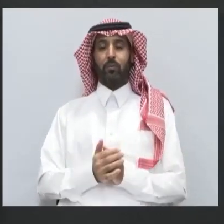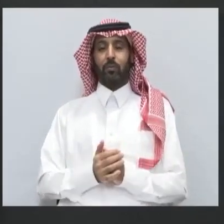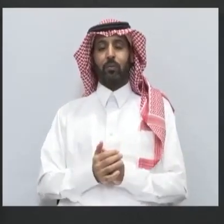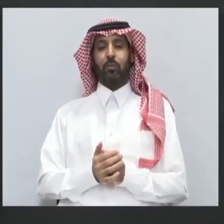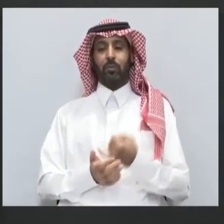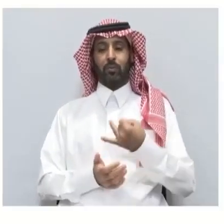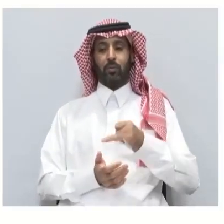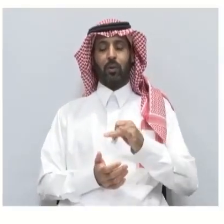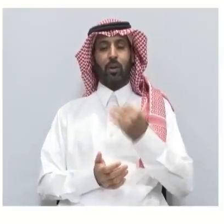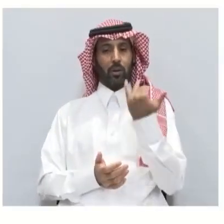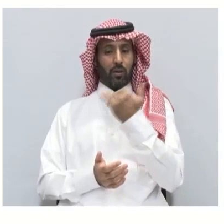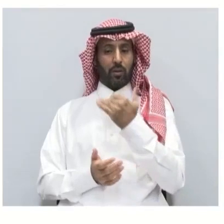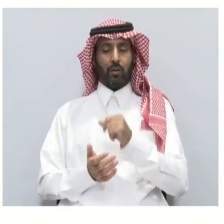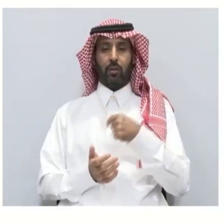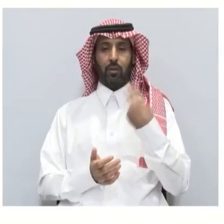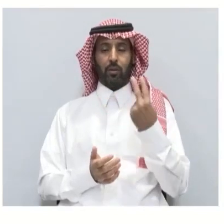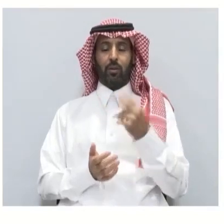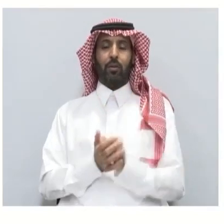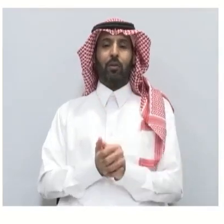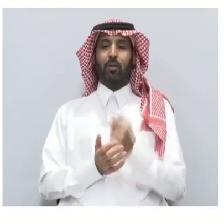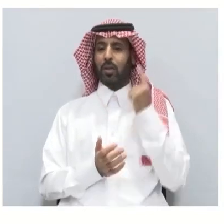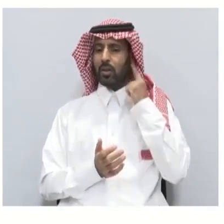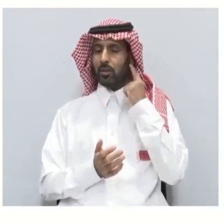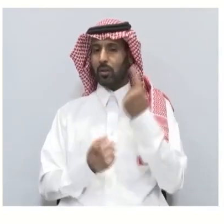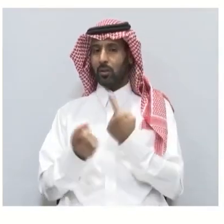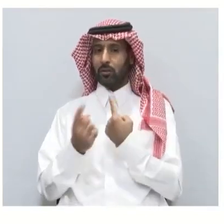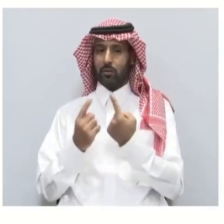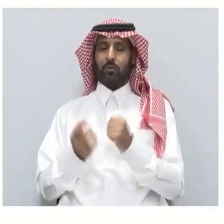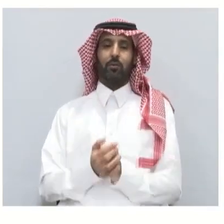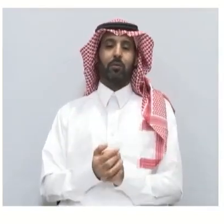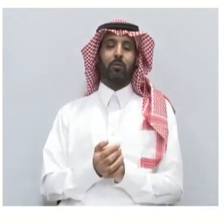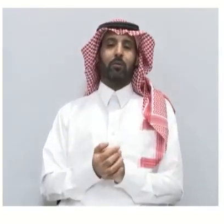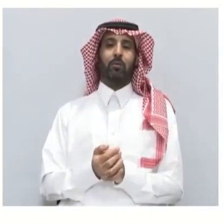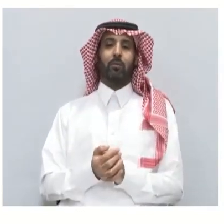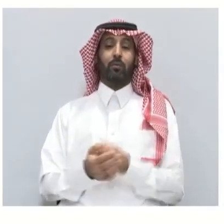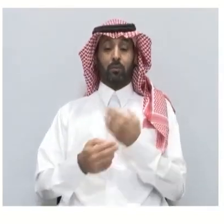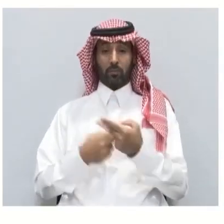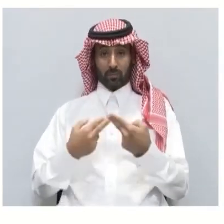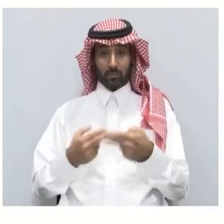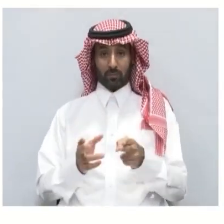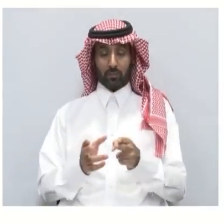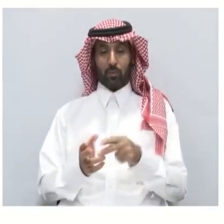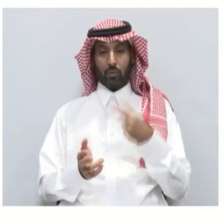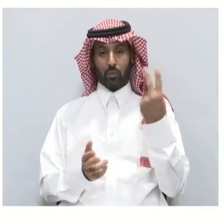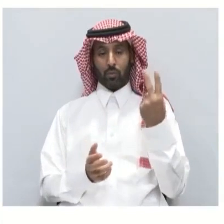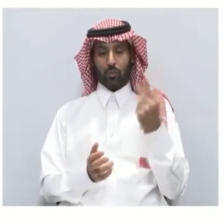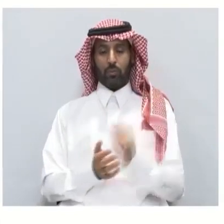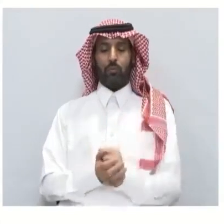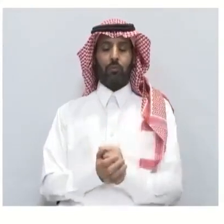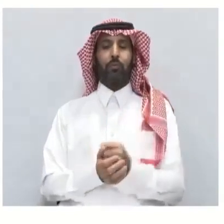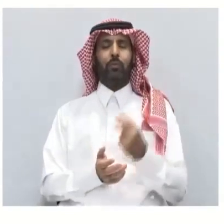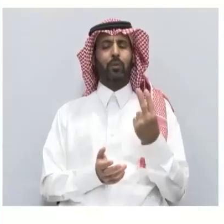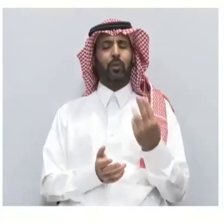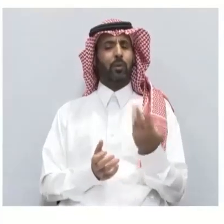lesson, which will be Unit 2, Listen and Discuss. Of course, today we will be beginning Unit 2, inshallah.